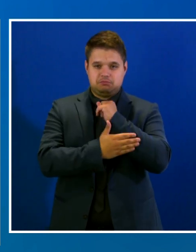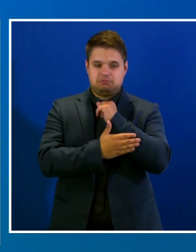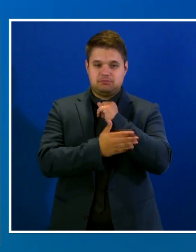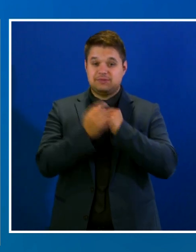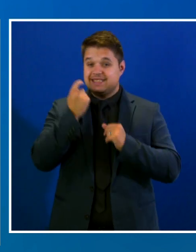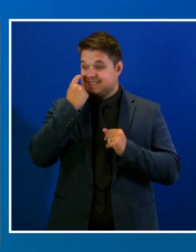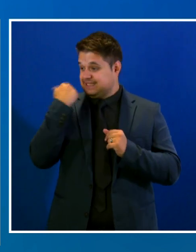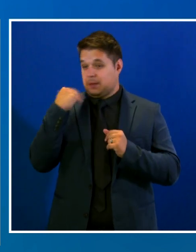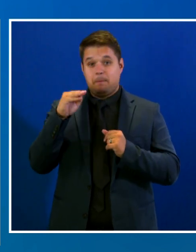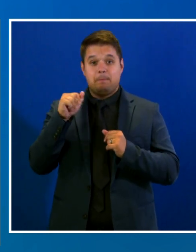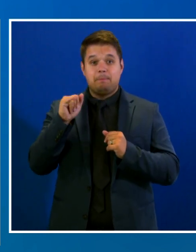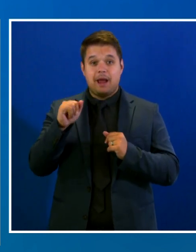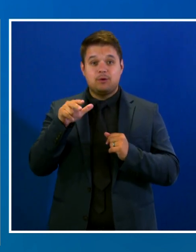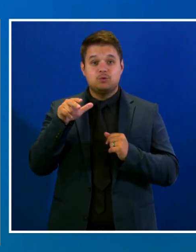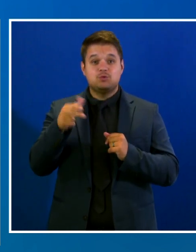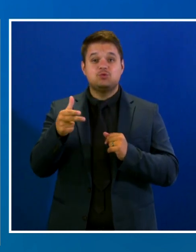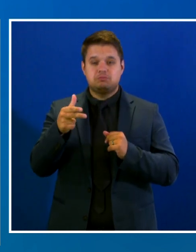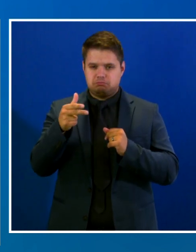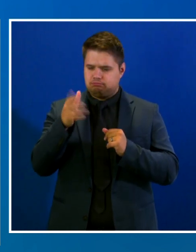milestone with more than